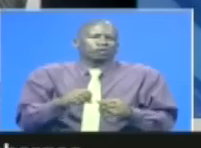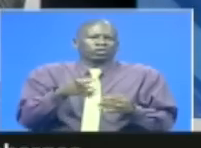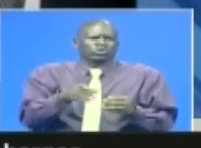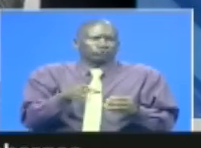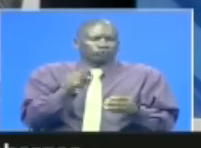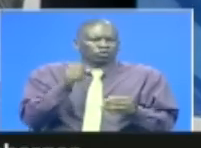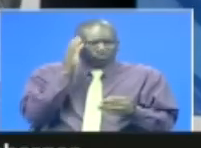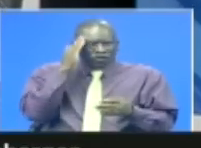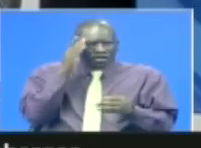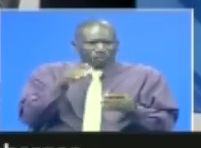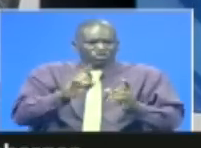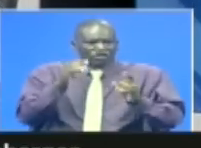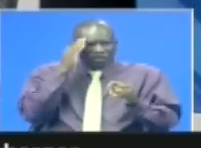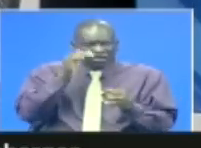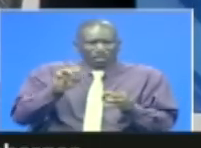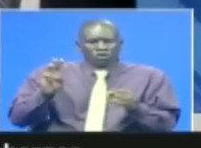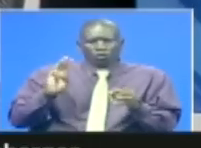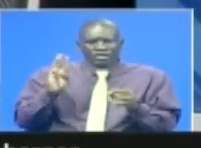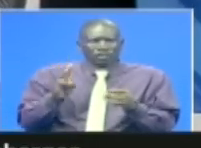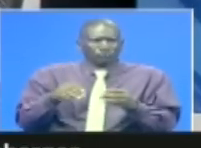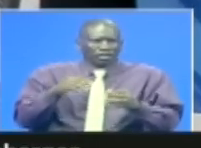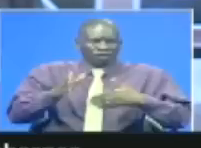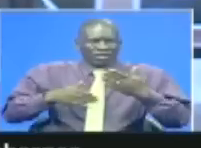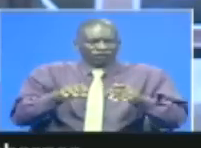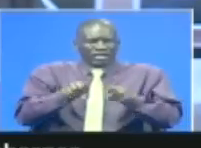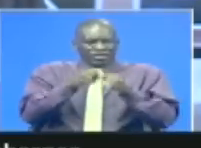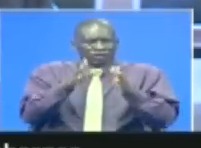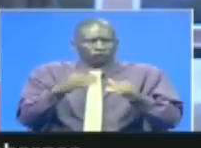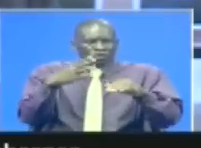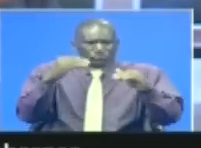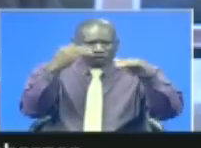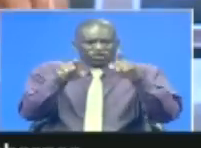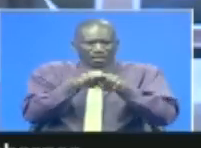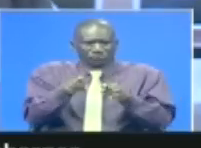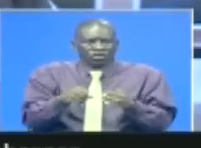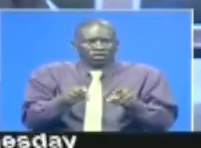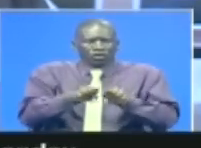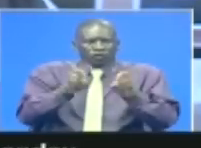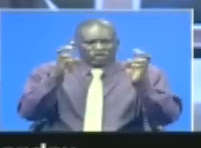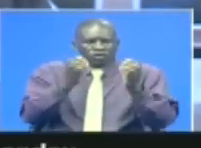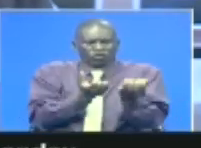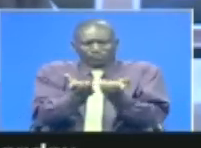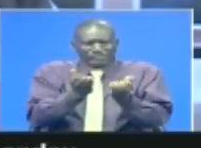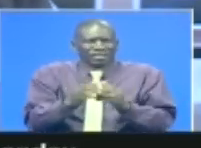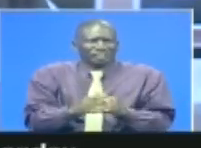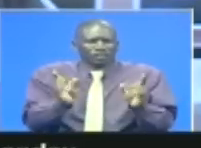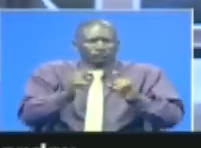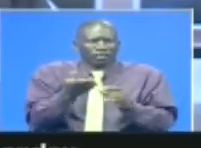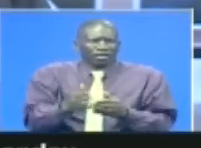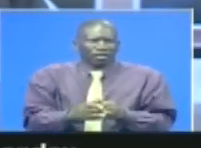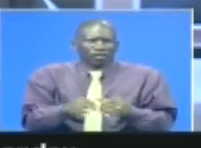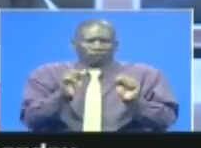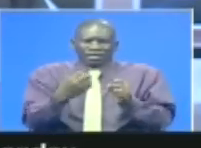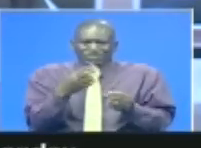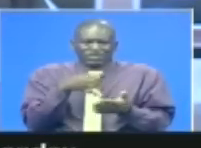think Waititu carries himself like somebody went to the same university like you? Not carrying even the issue of commerce. It's not there. You can't see